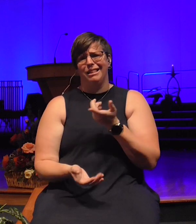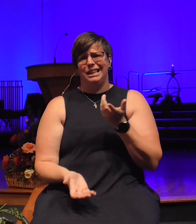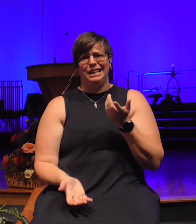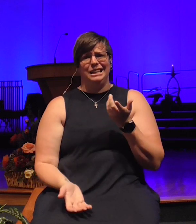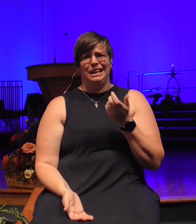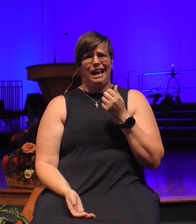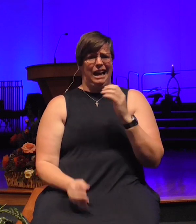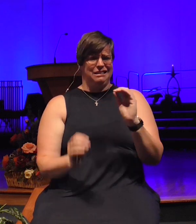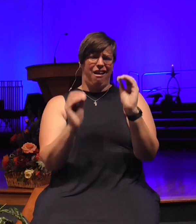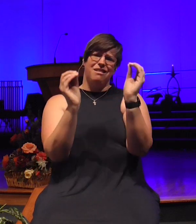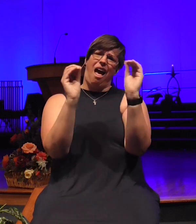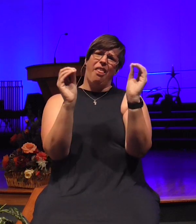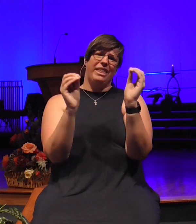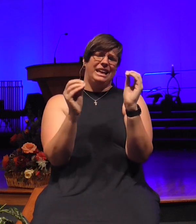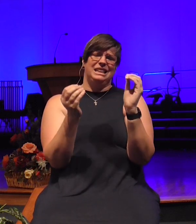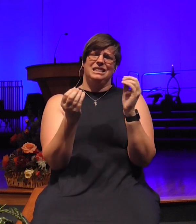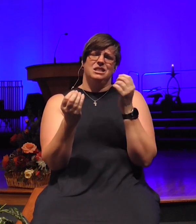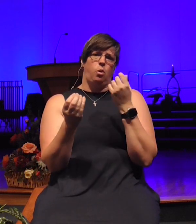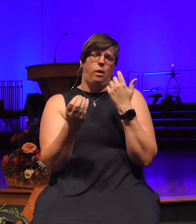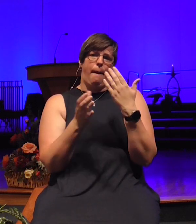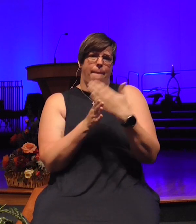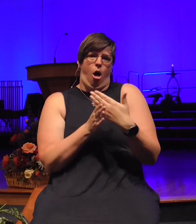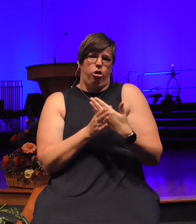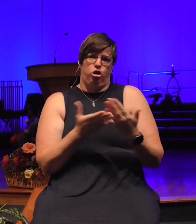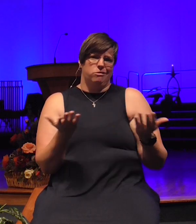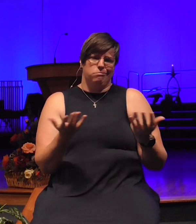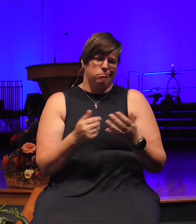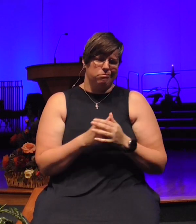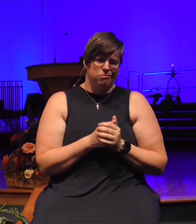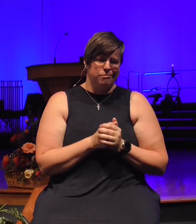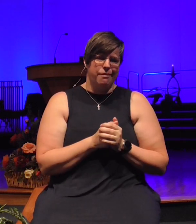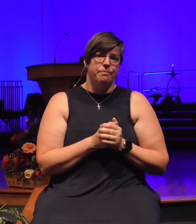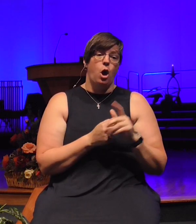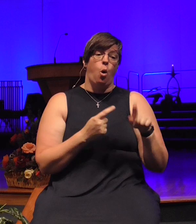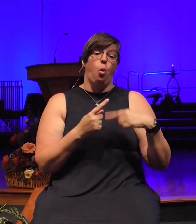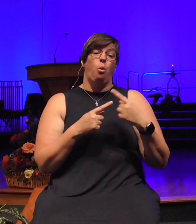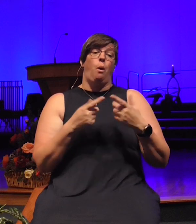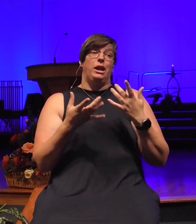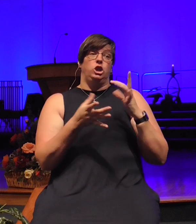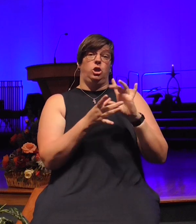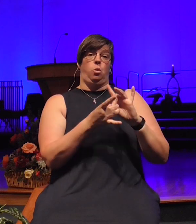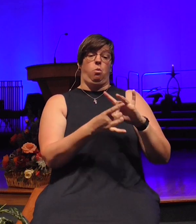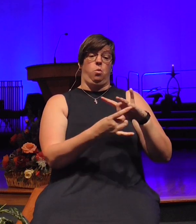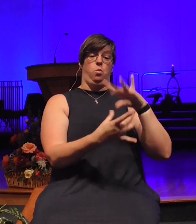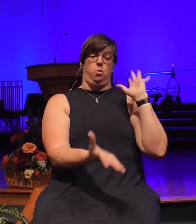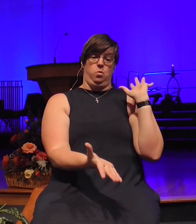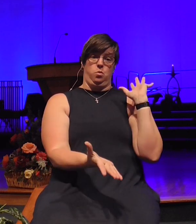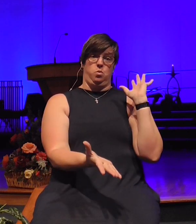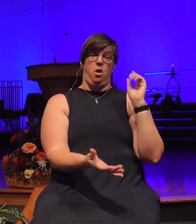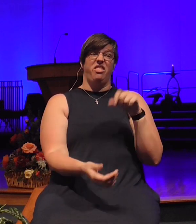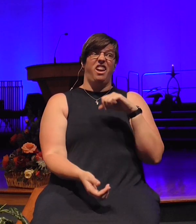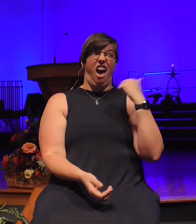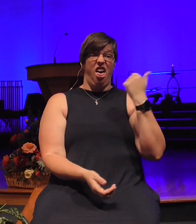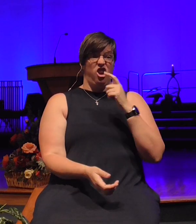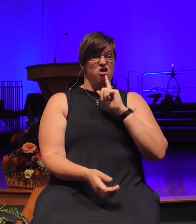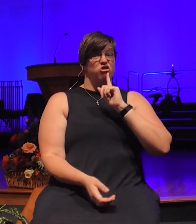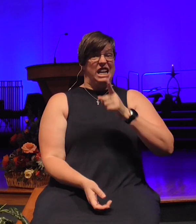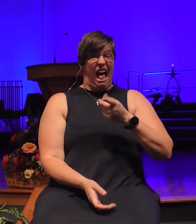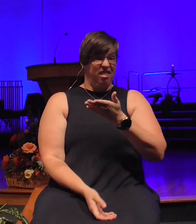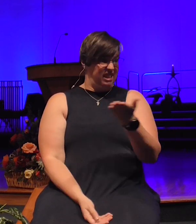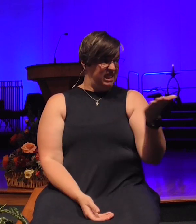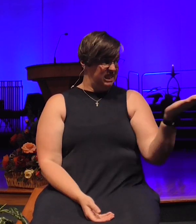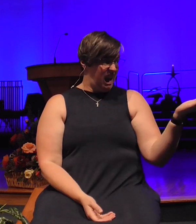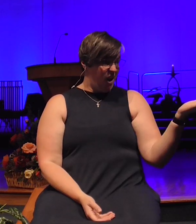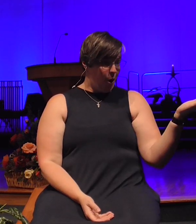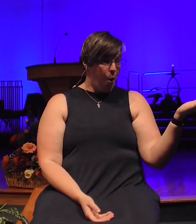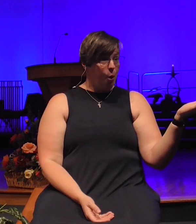reality. It's nothing to get hung up about. In fact, when you cease being hung up about it, all of the other realities that are available